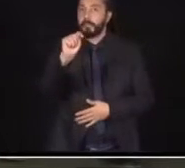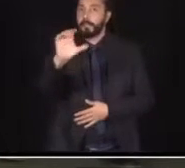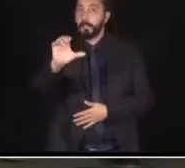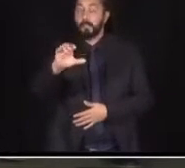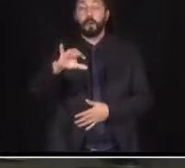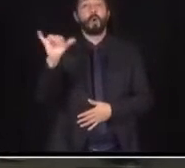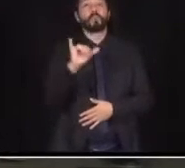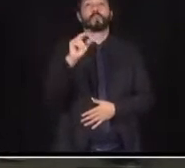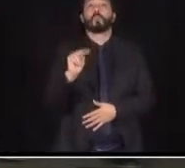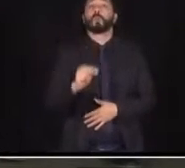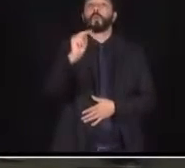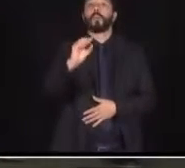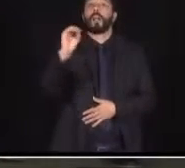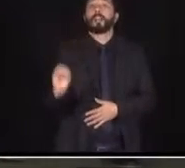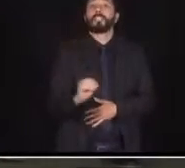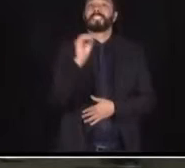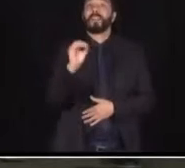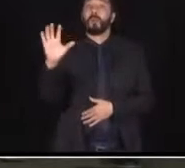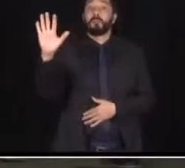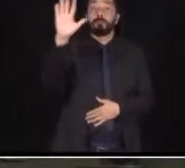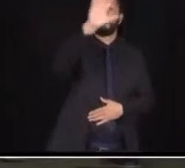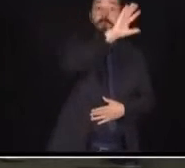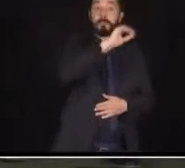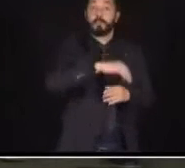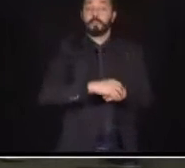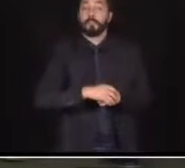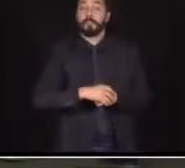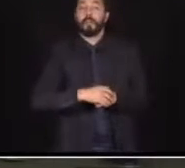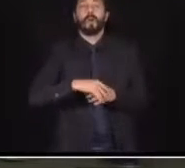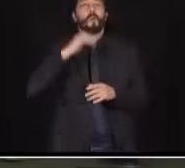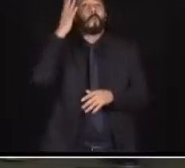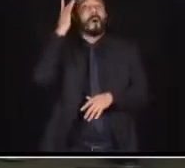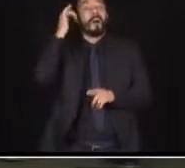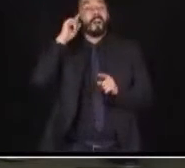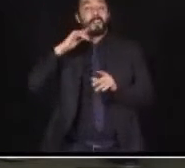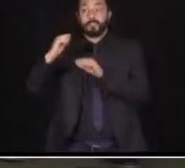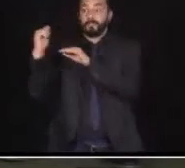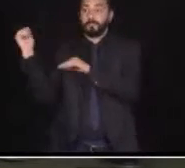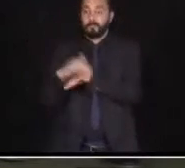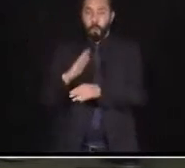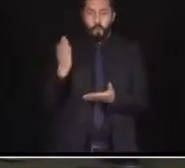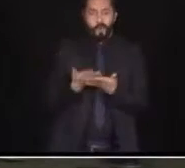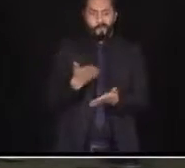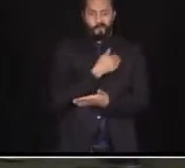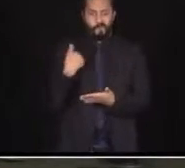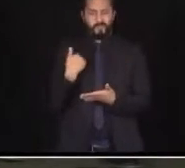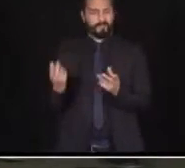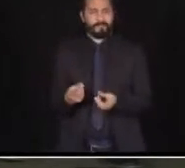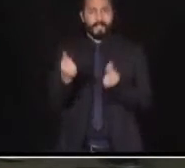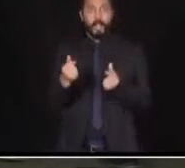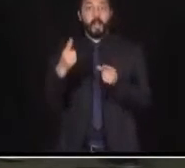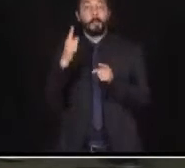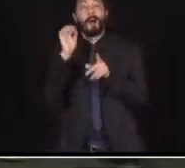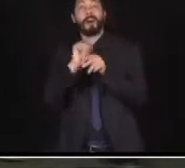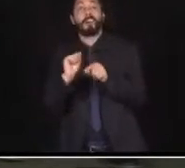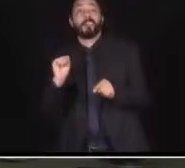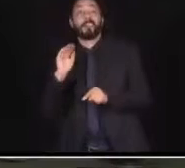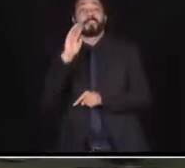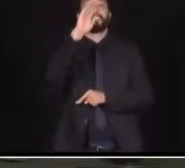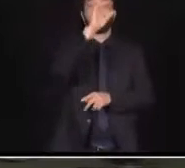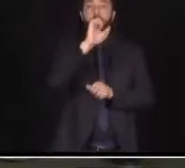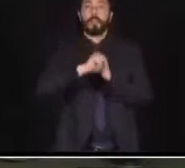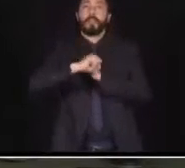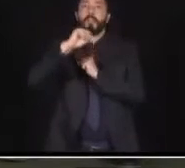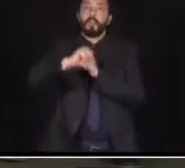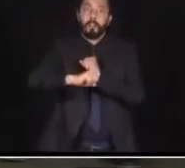Northern Ontario, where the distances in shipping the swabs to the labs may take